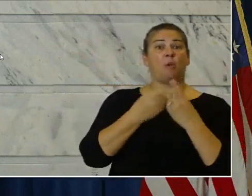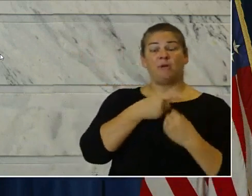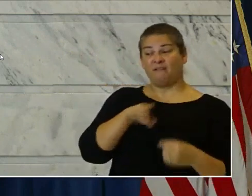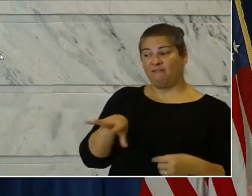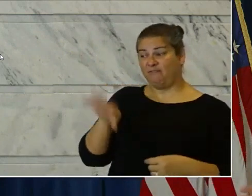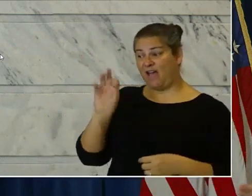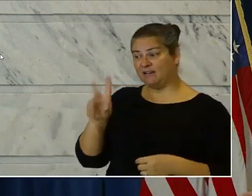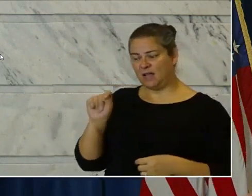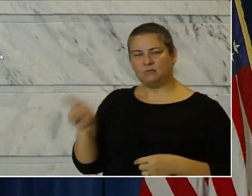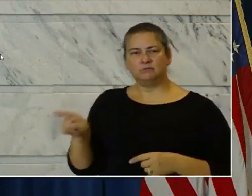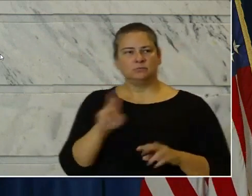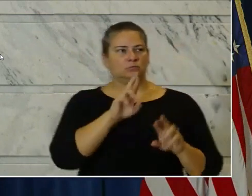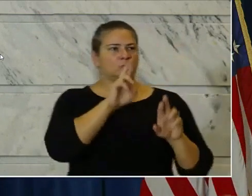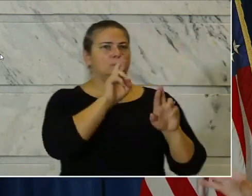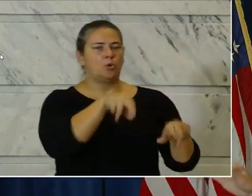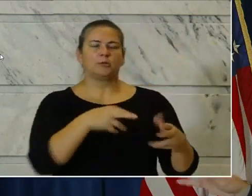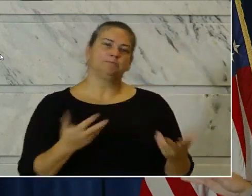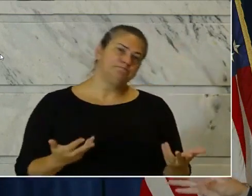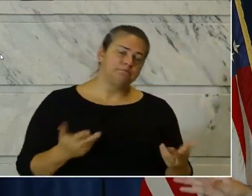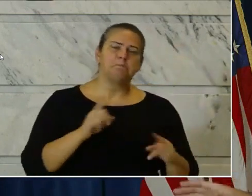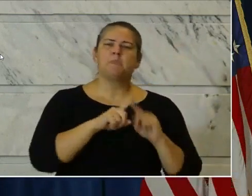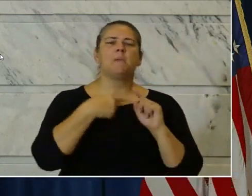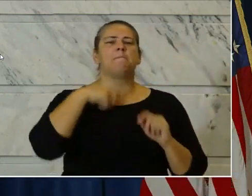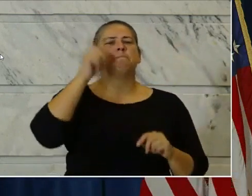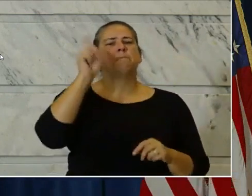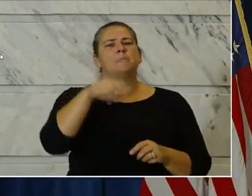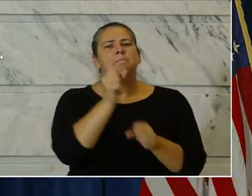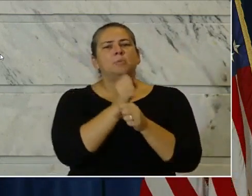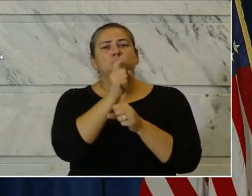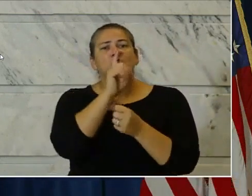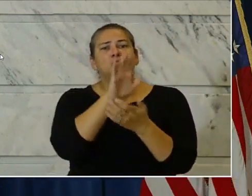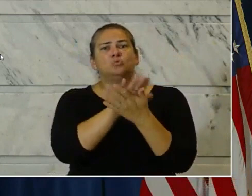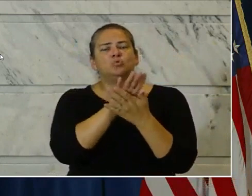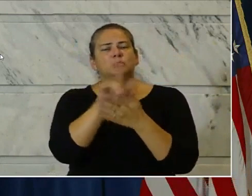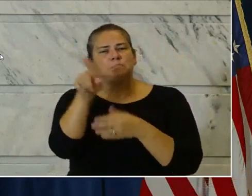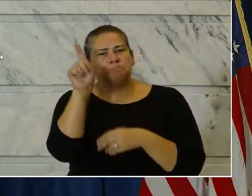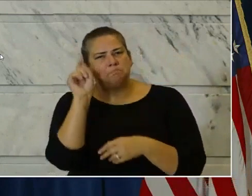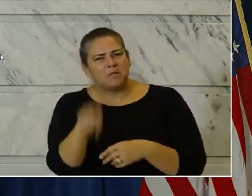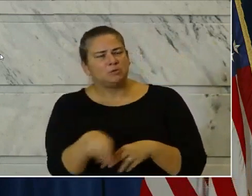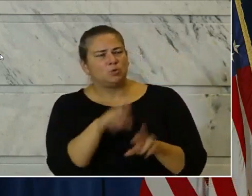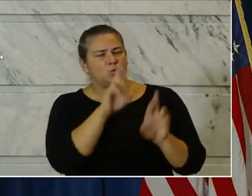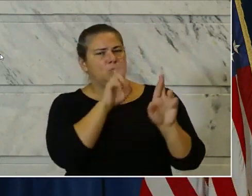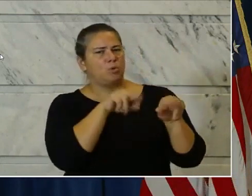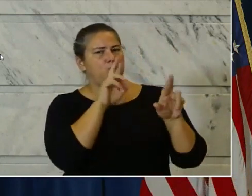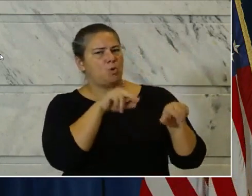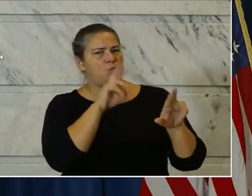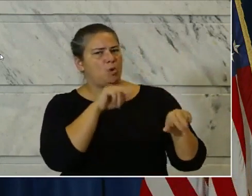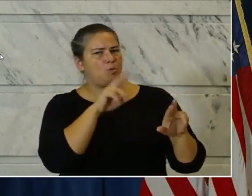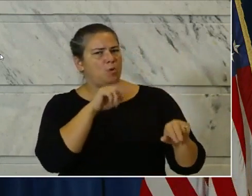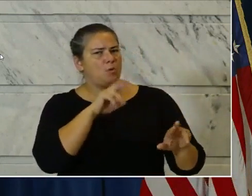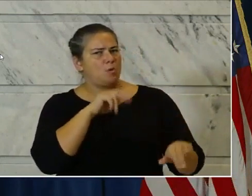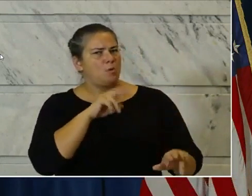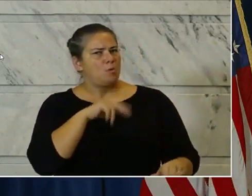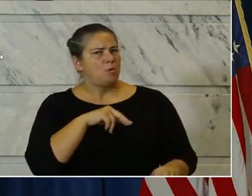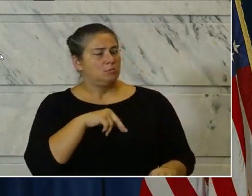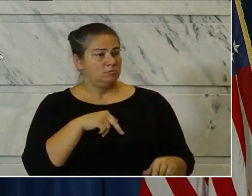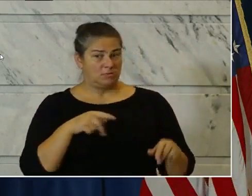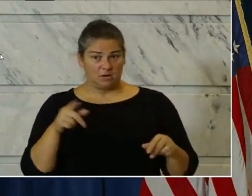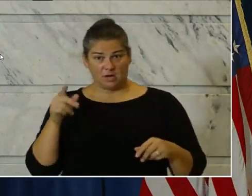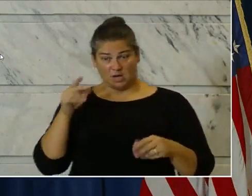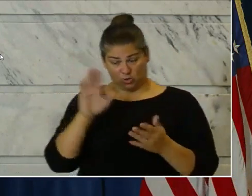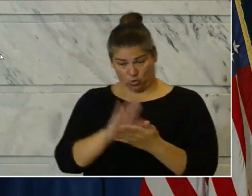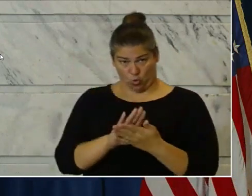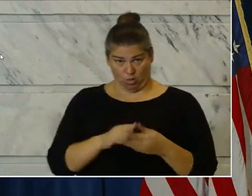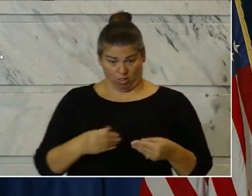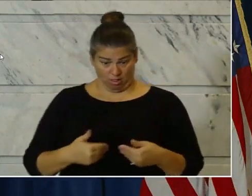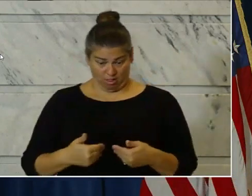back. And so we've got to know that schools are doing the very best they can with the information when they have it. And at this point, I'm